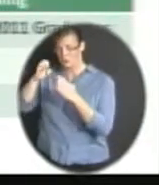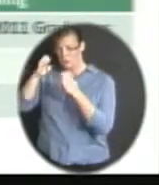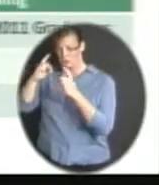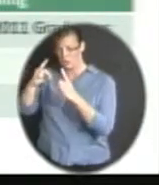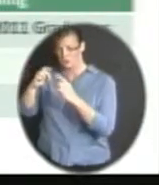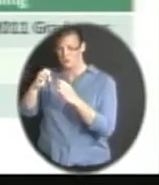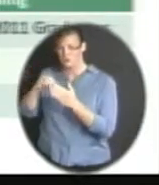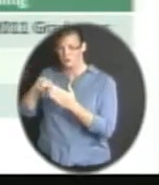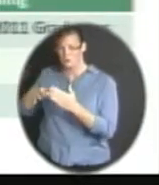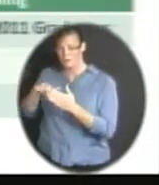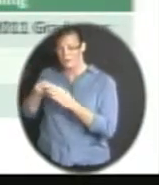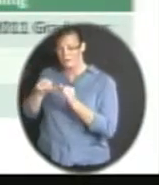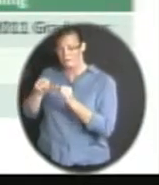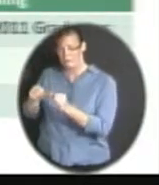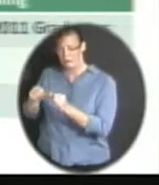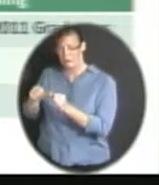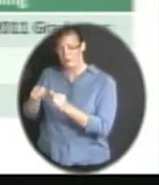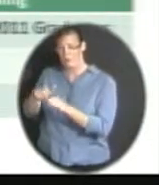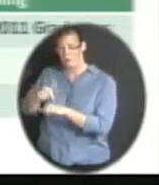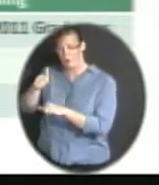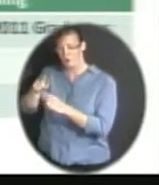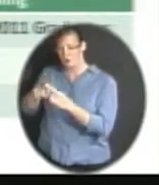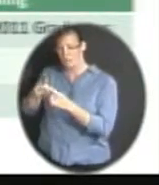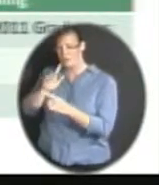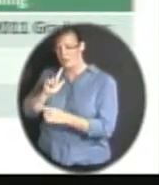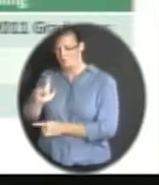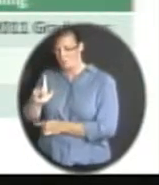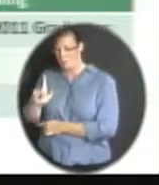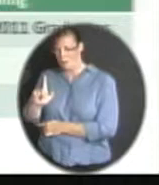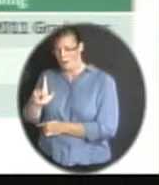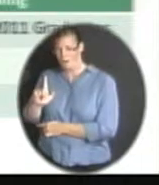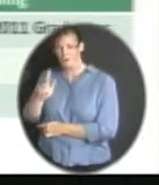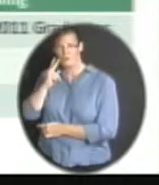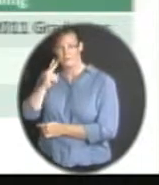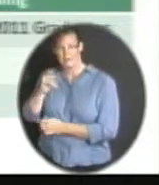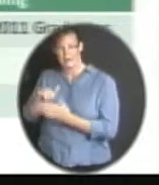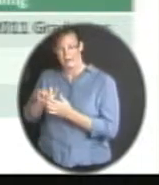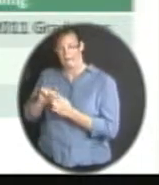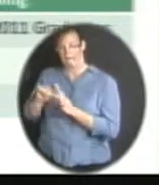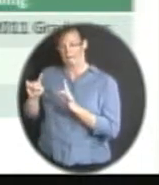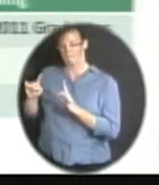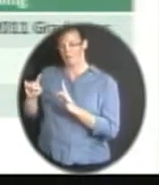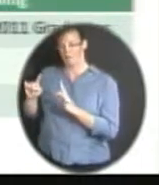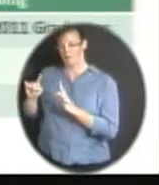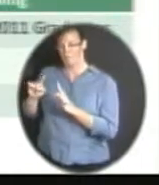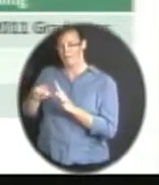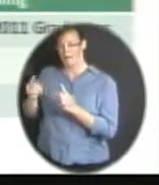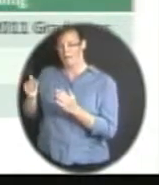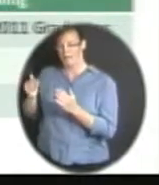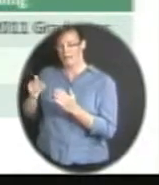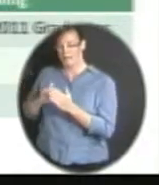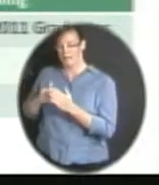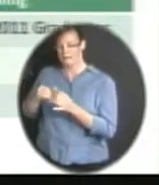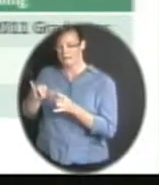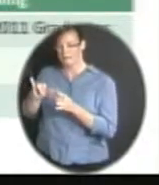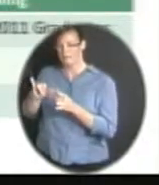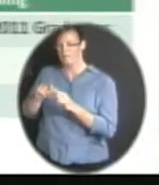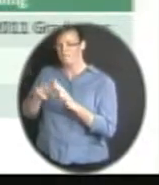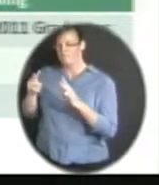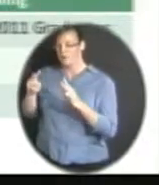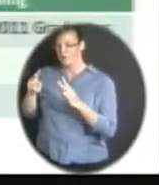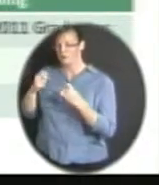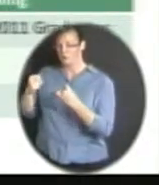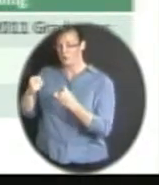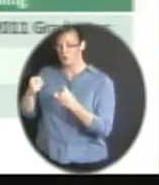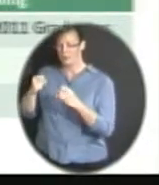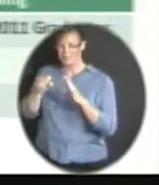students that stay with us longer till they're 21. And so you'll see that's slightly different, but yet, again, still very, very strong. The